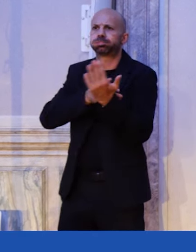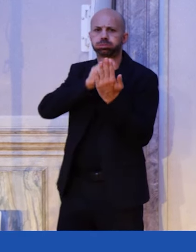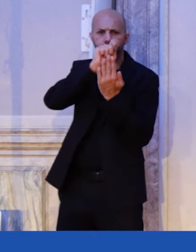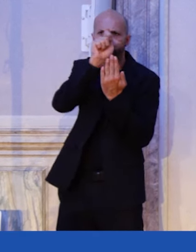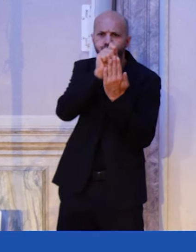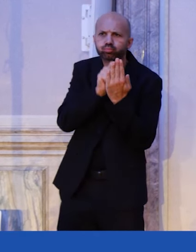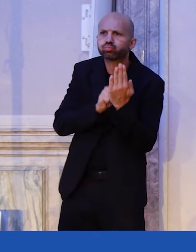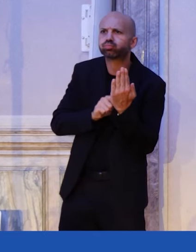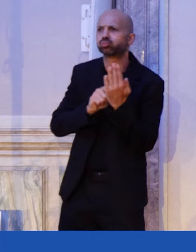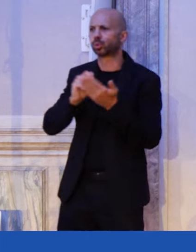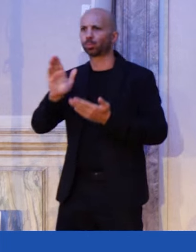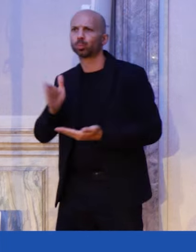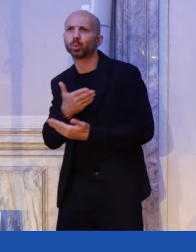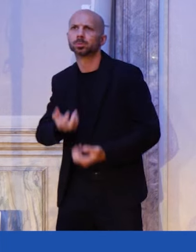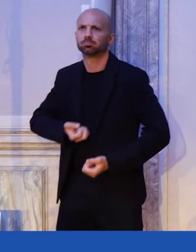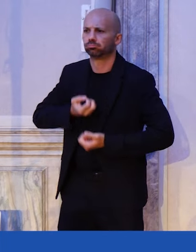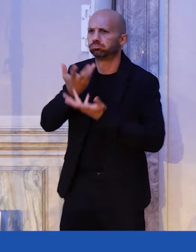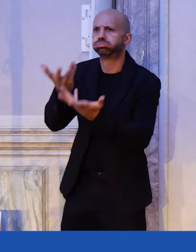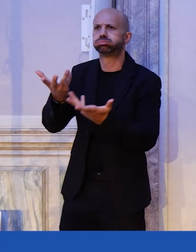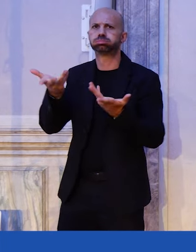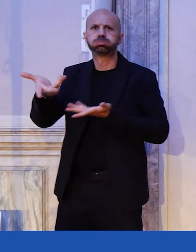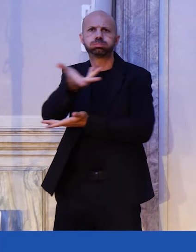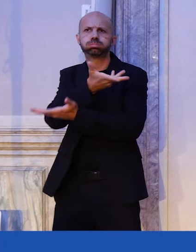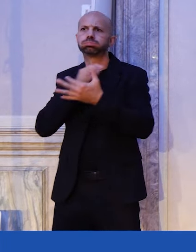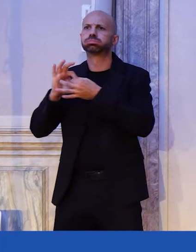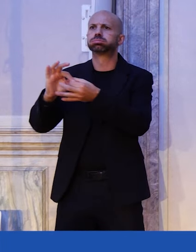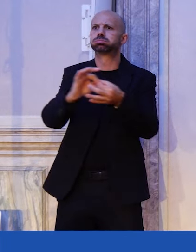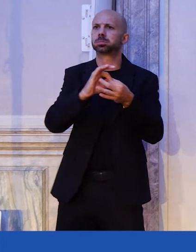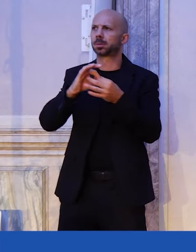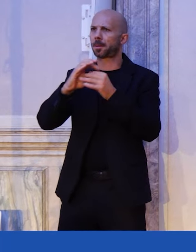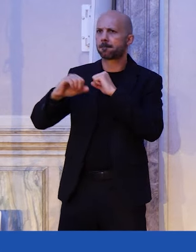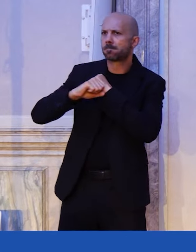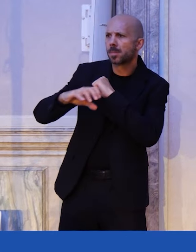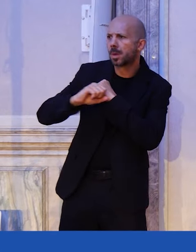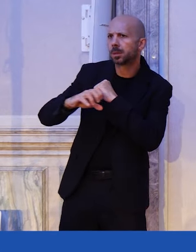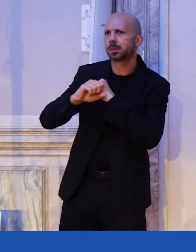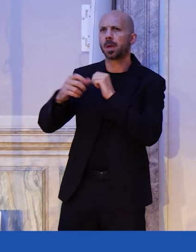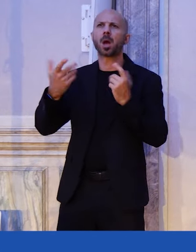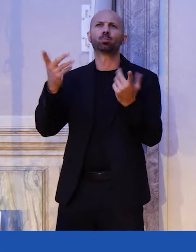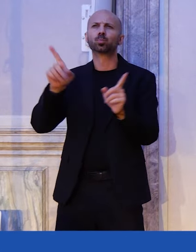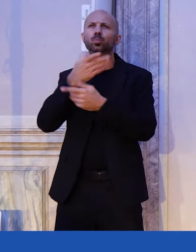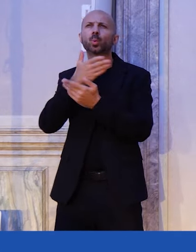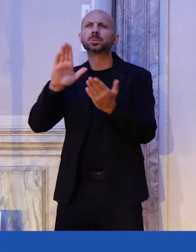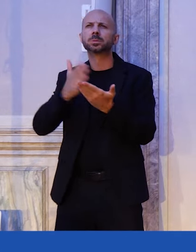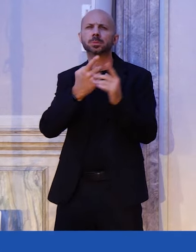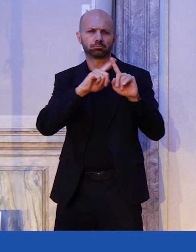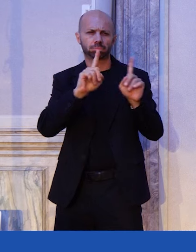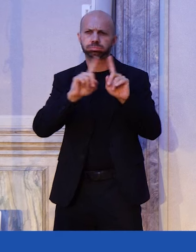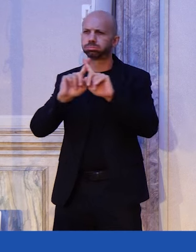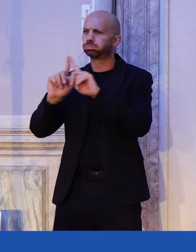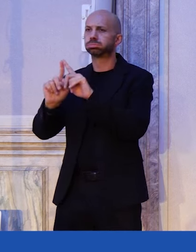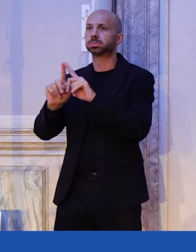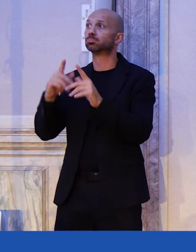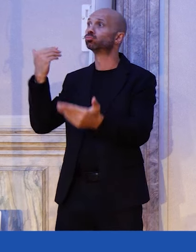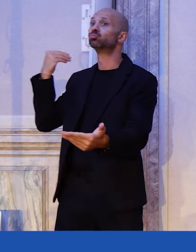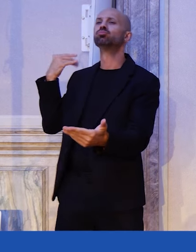interesting and renowned composers and performers in the field of different media and musical languages in its for